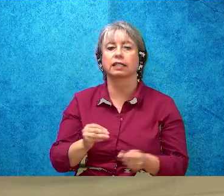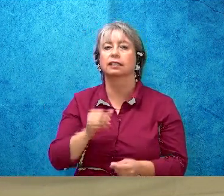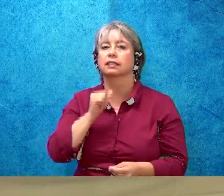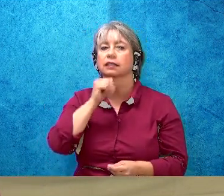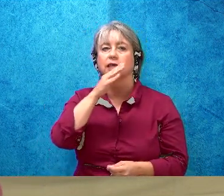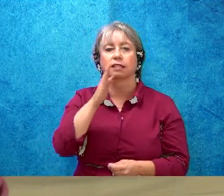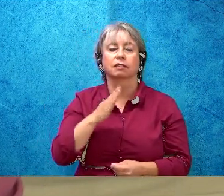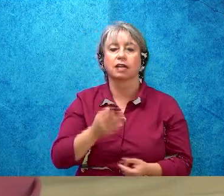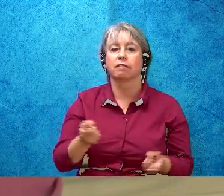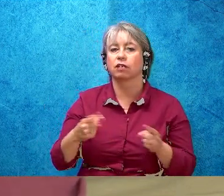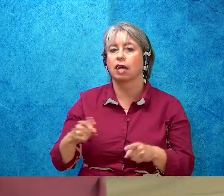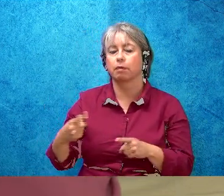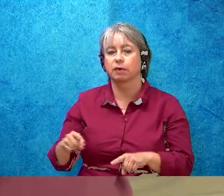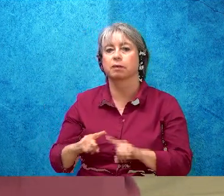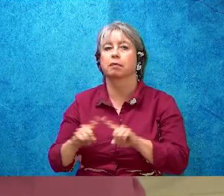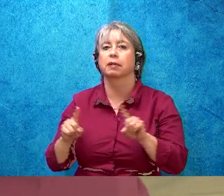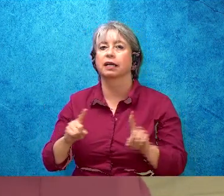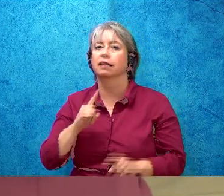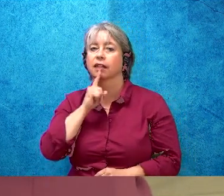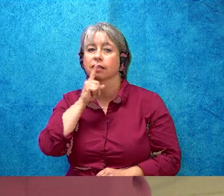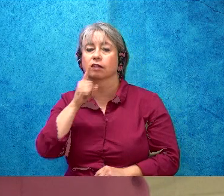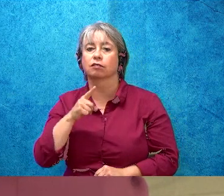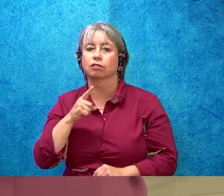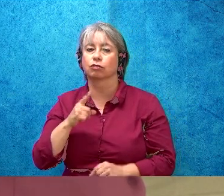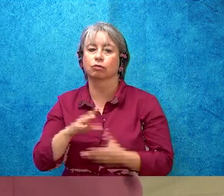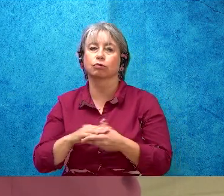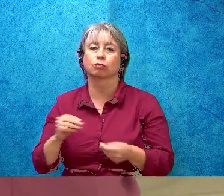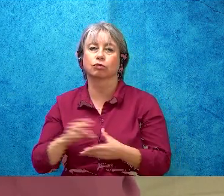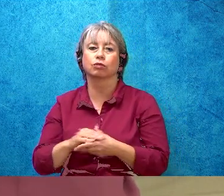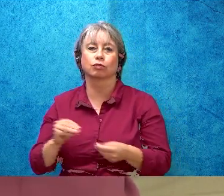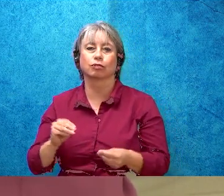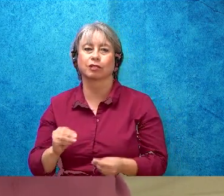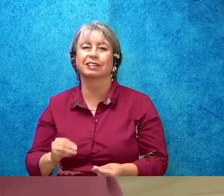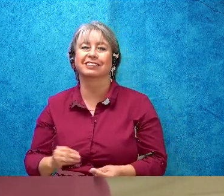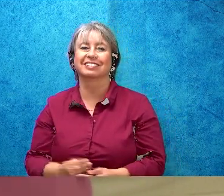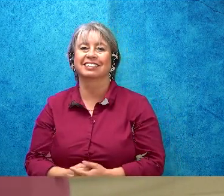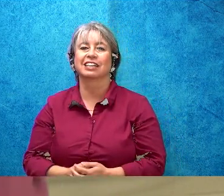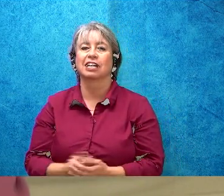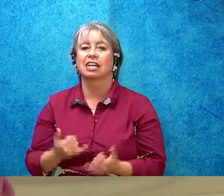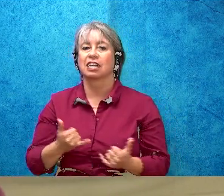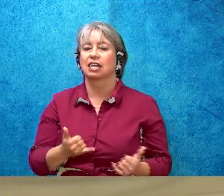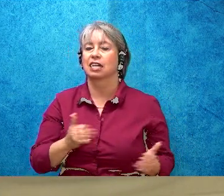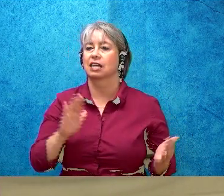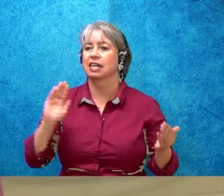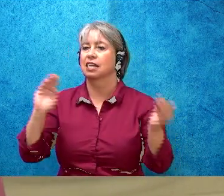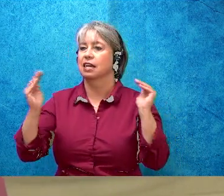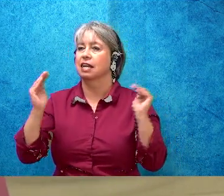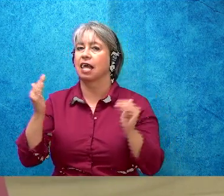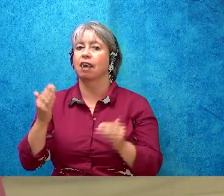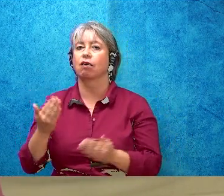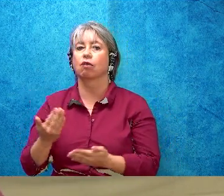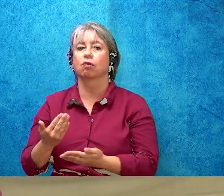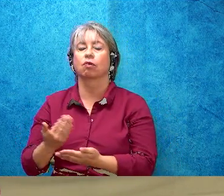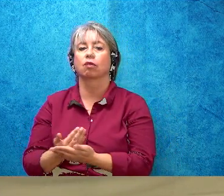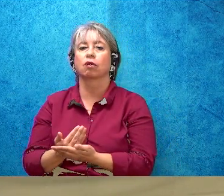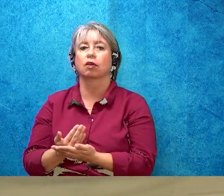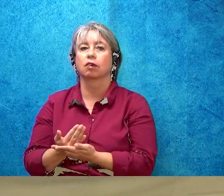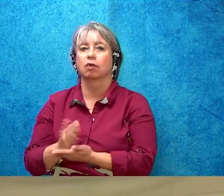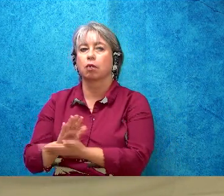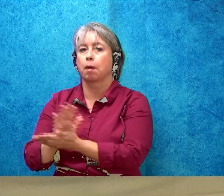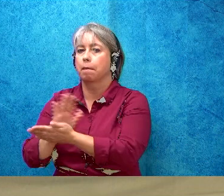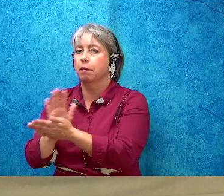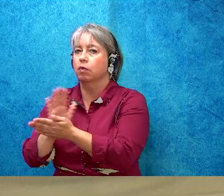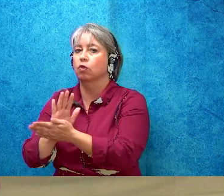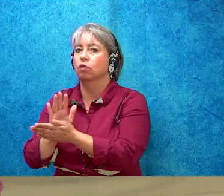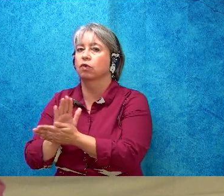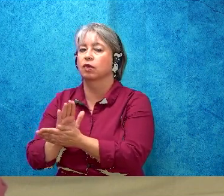thing. Now, Twilight, okay? This girl, Bella, she's in a new school. She sees this boy that